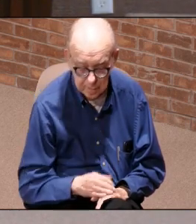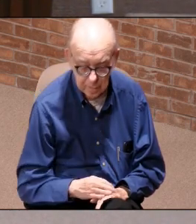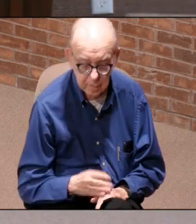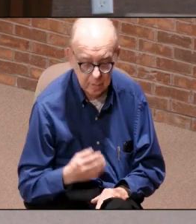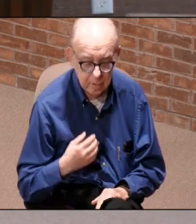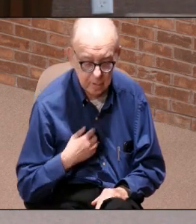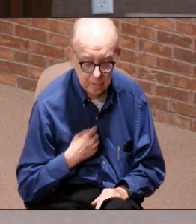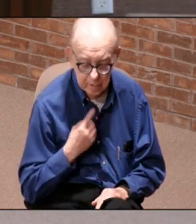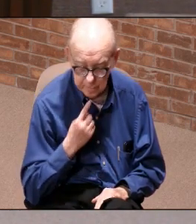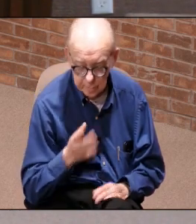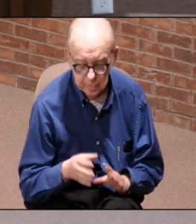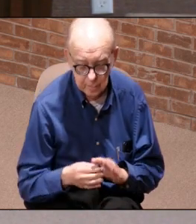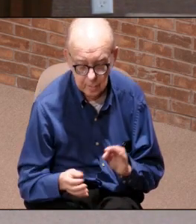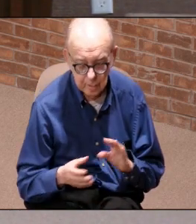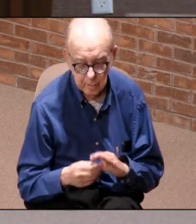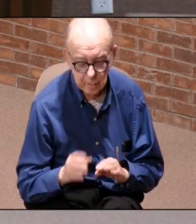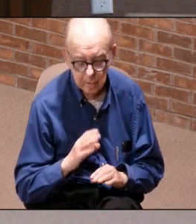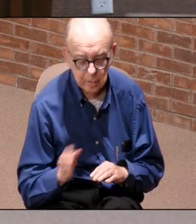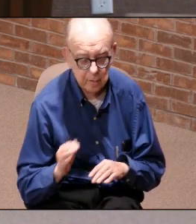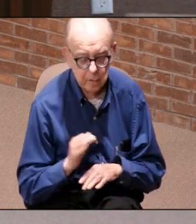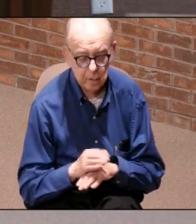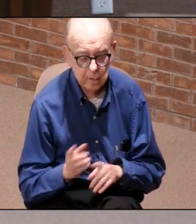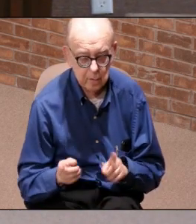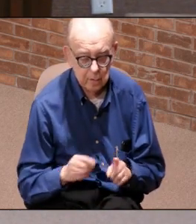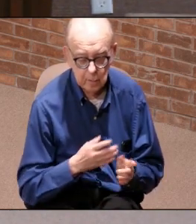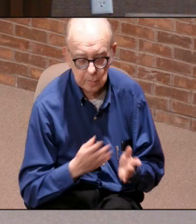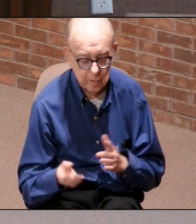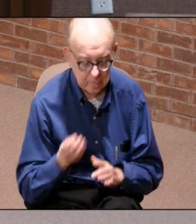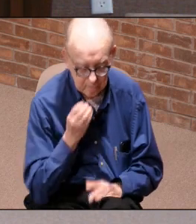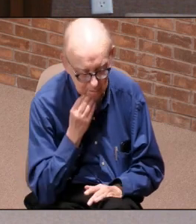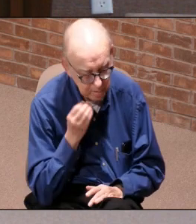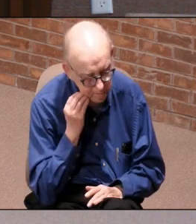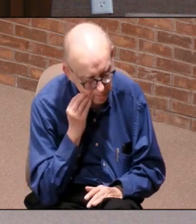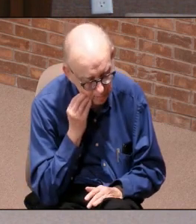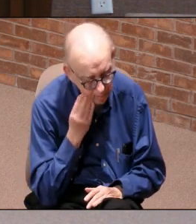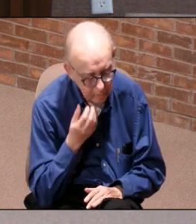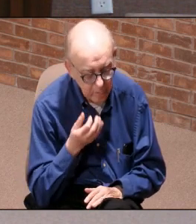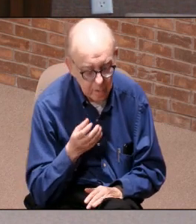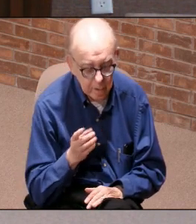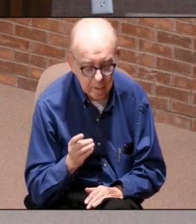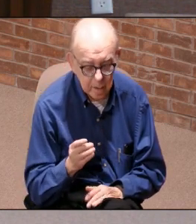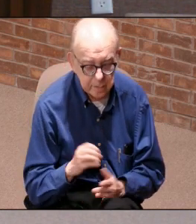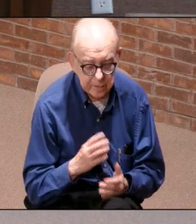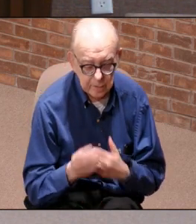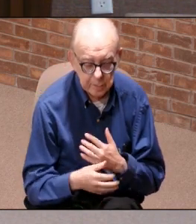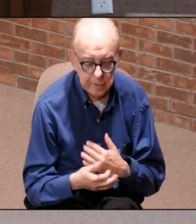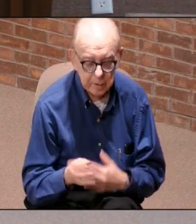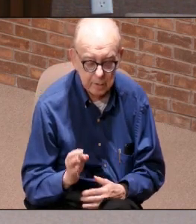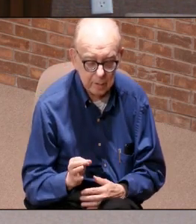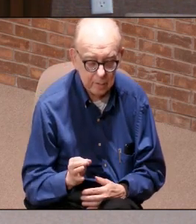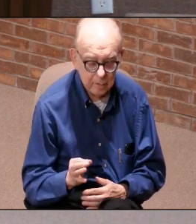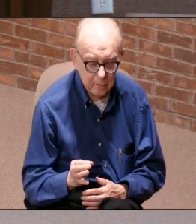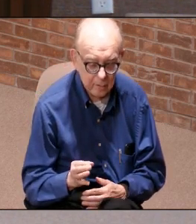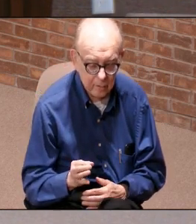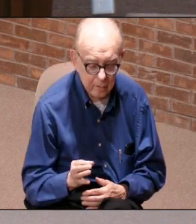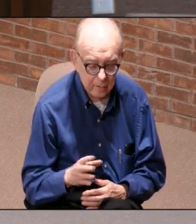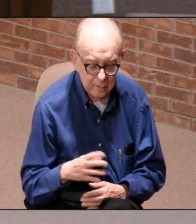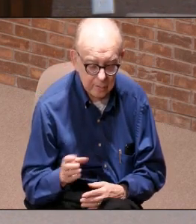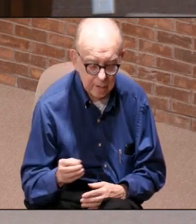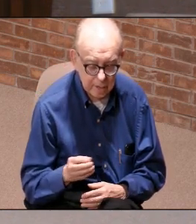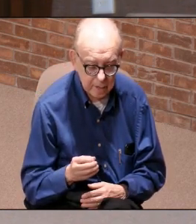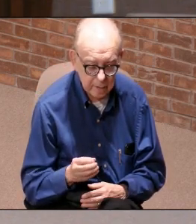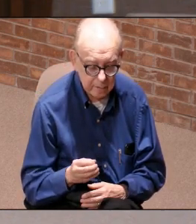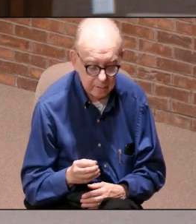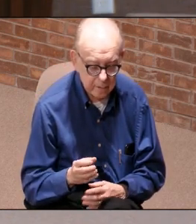I've already told you the story on Christmas Eve when he was brought home. He was born on the 19th of December, and we finally got him